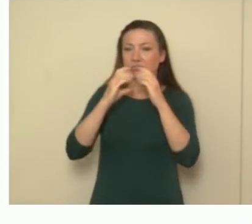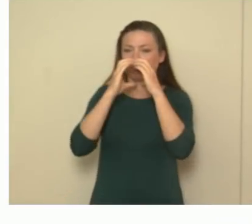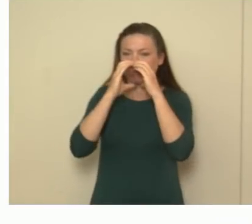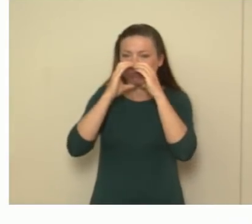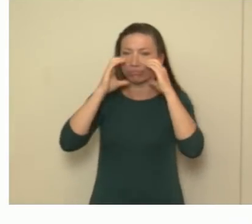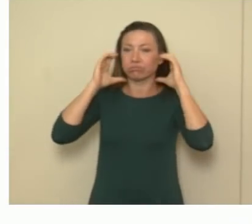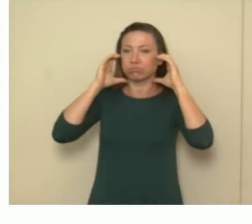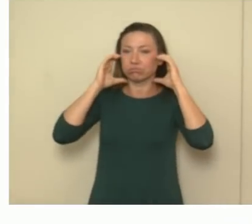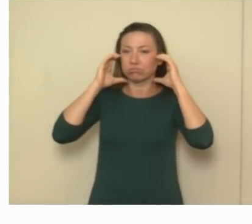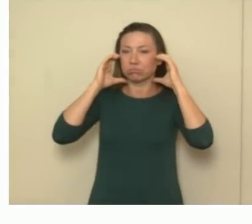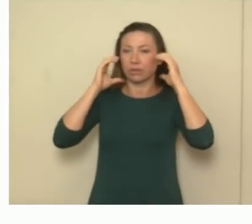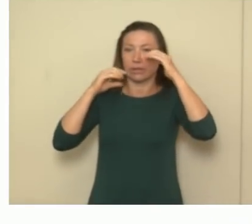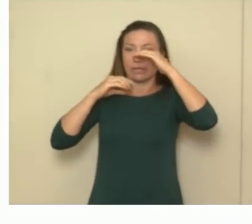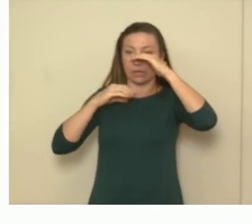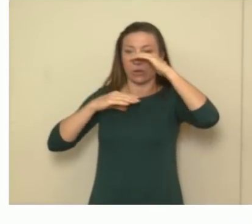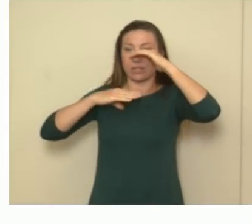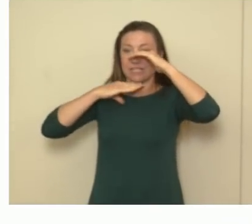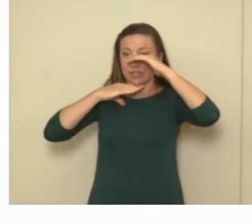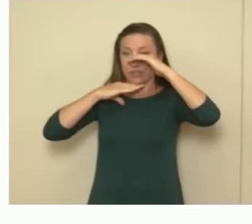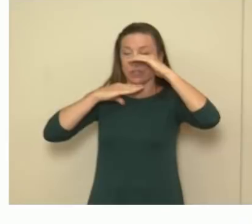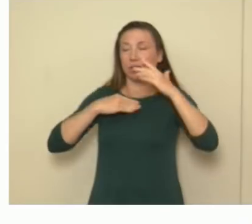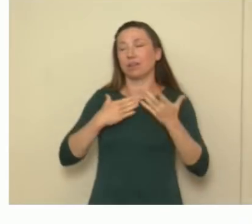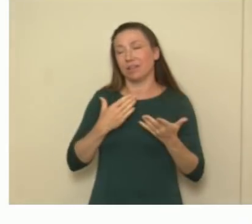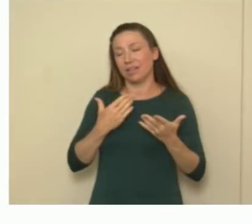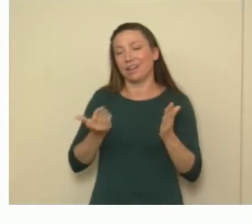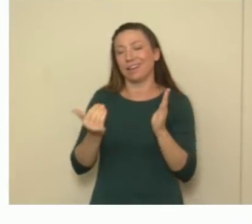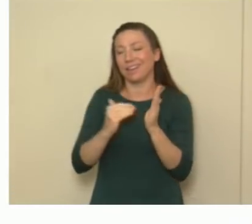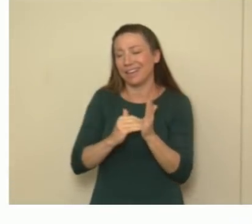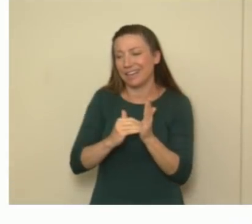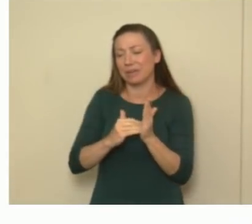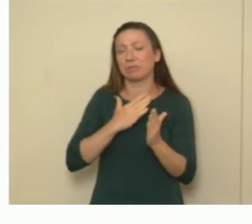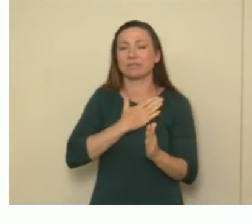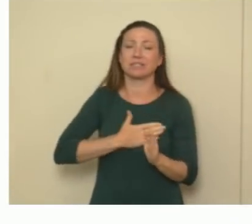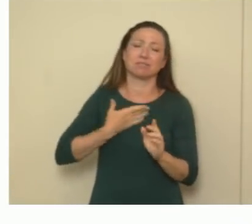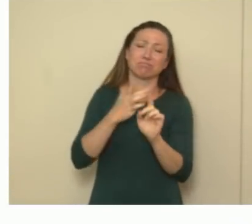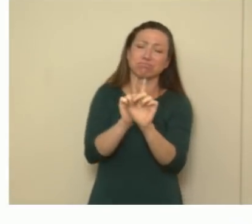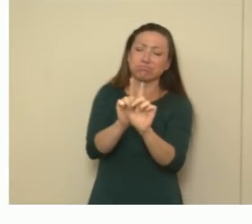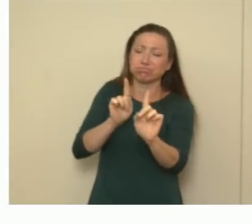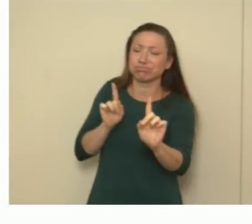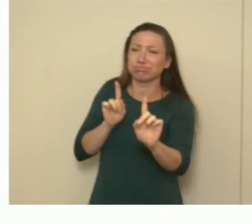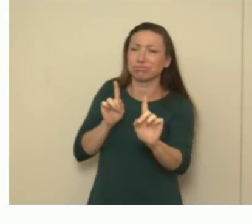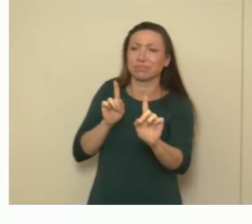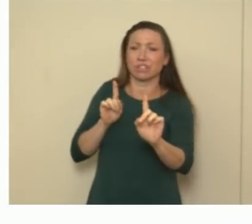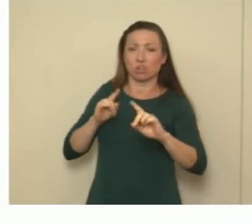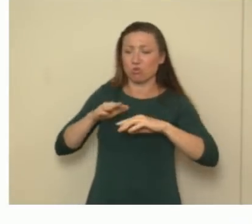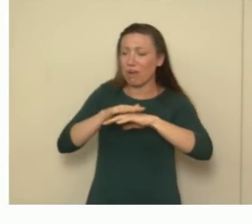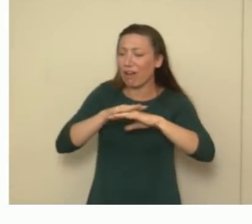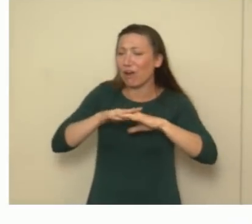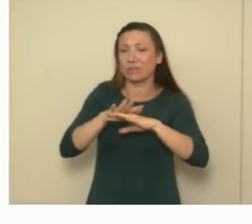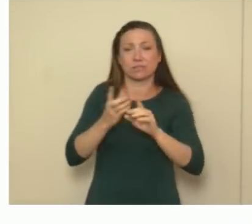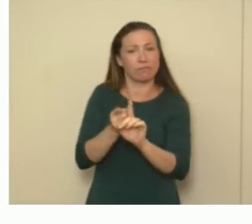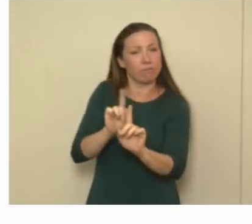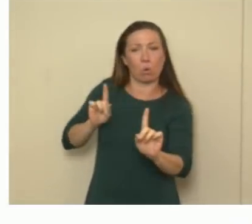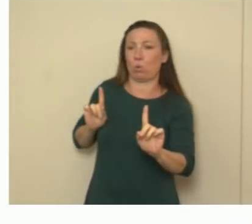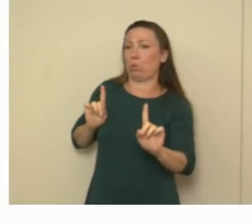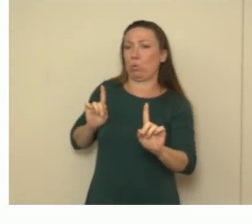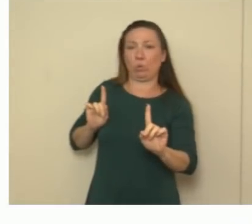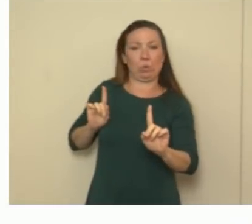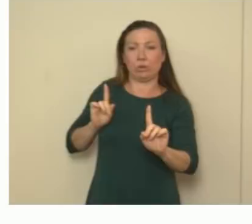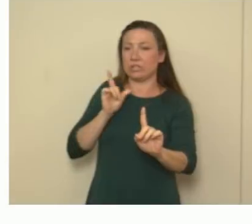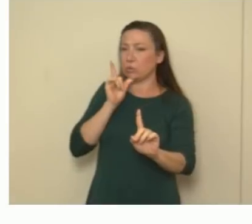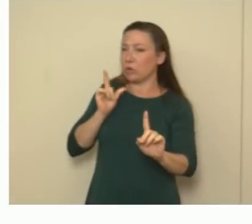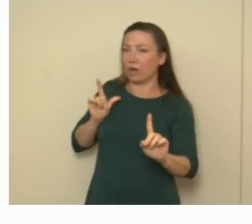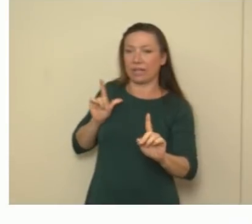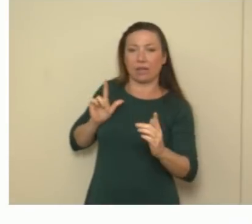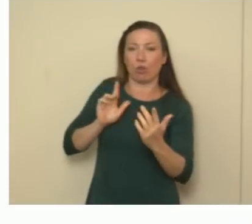And lastly, keep that distance from other people. Avoid those crowds. Avoid close contact. And with that, I will